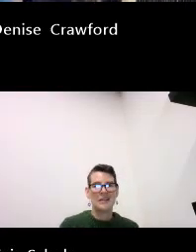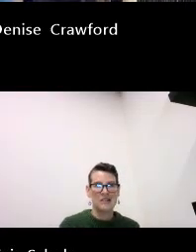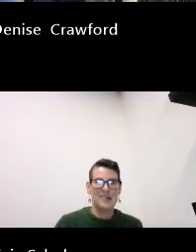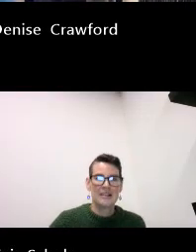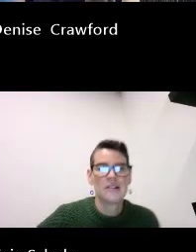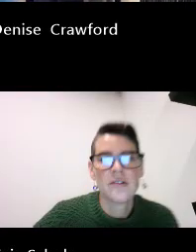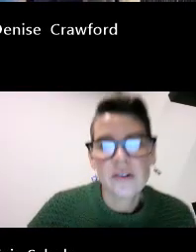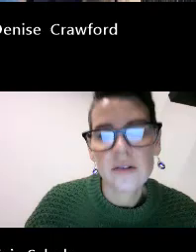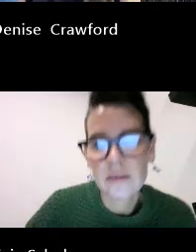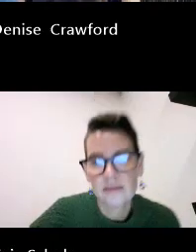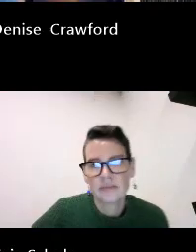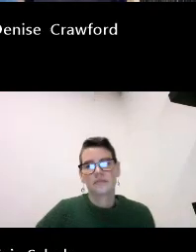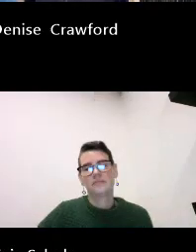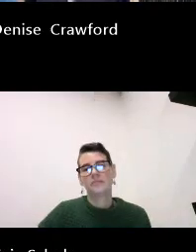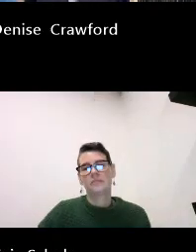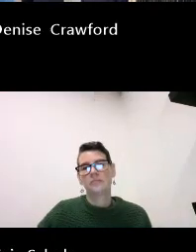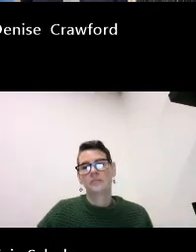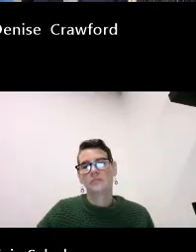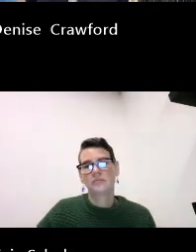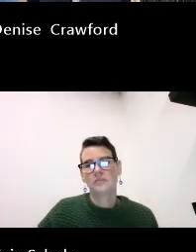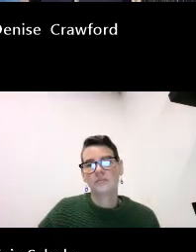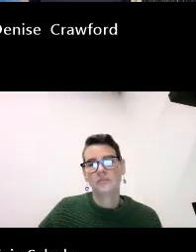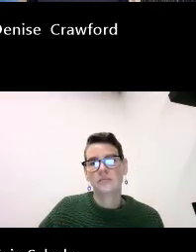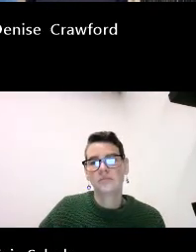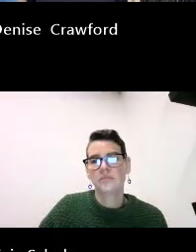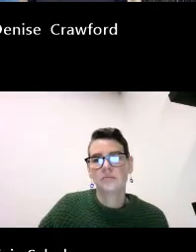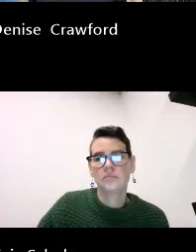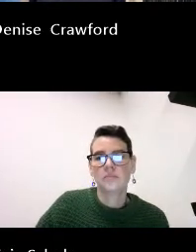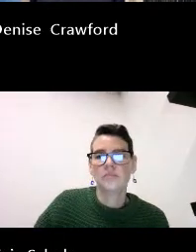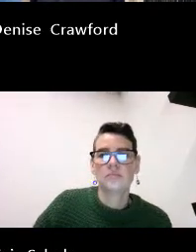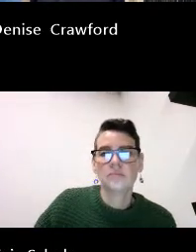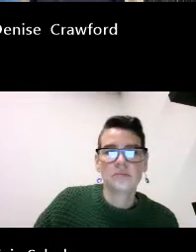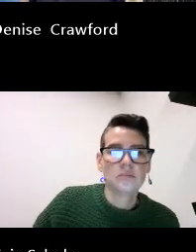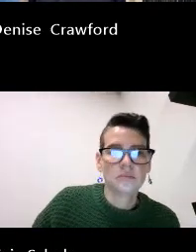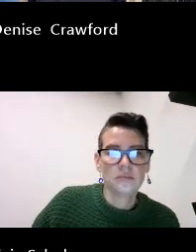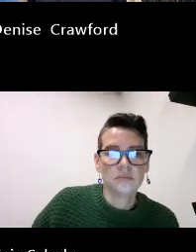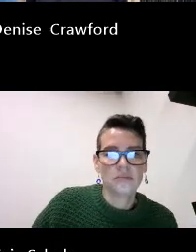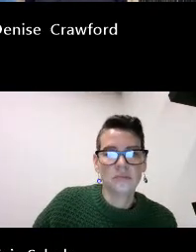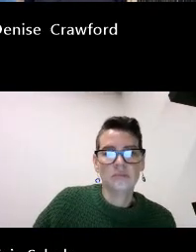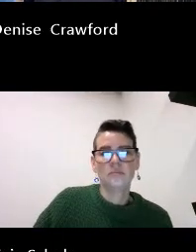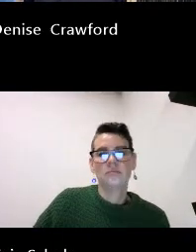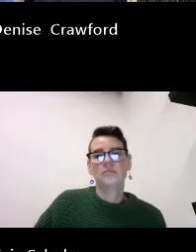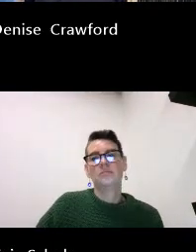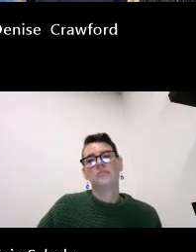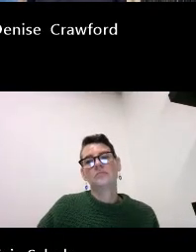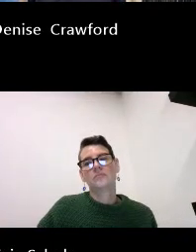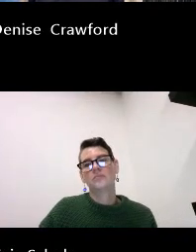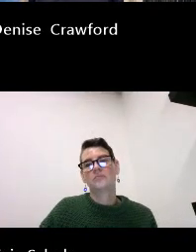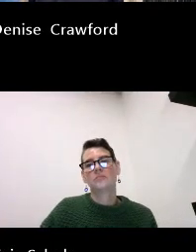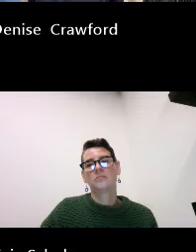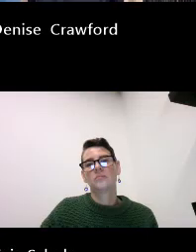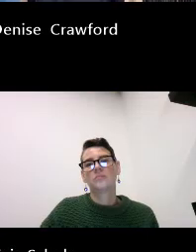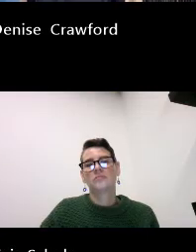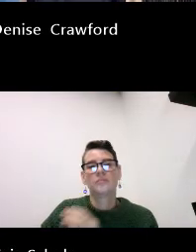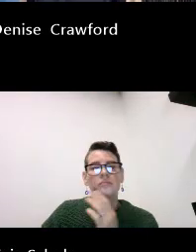you going to make a referral for the client? Does the client have any homework they have to do? Or is it all of the above?